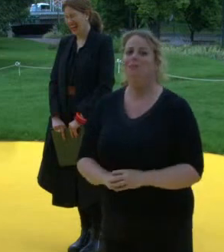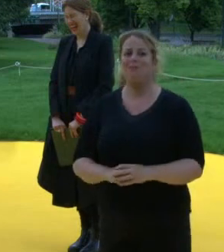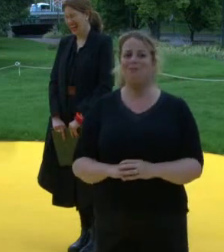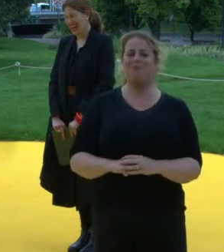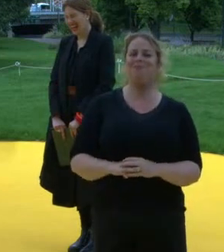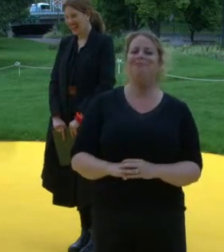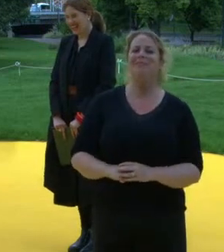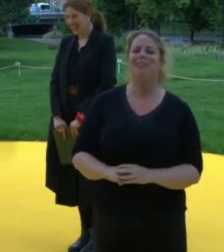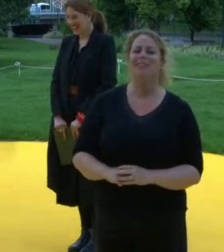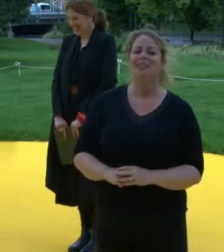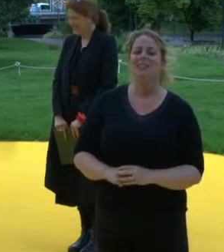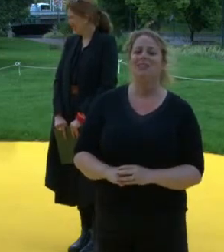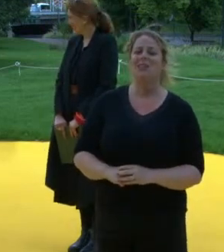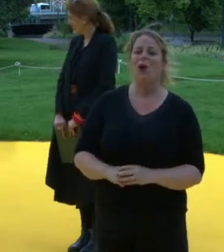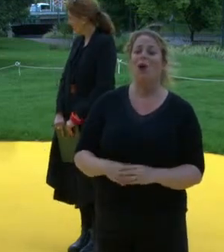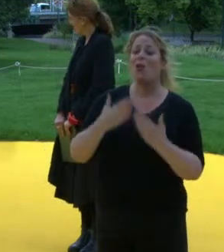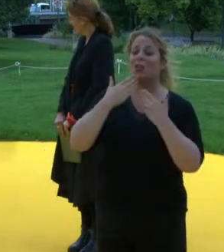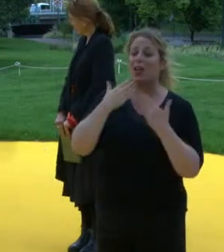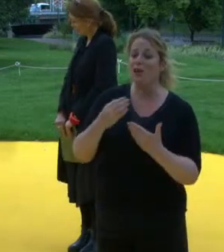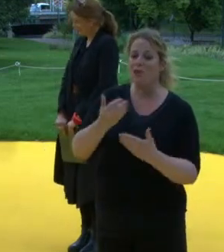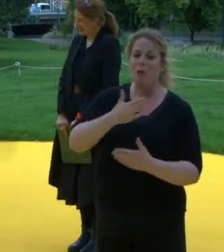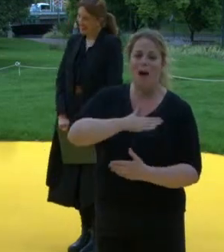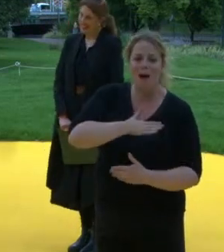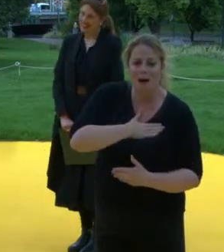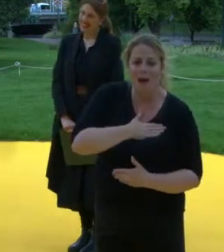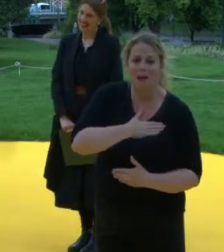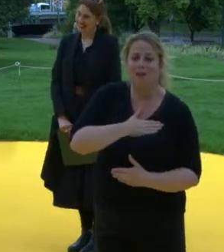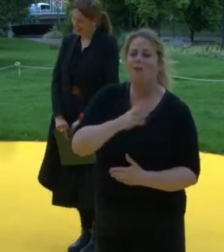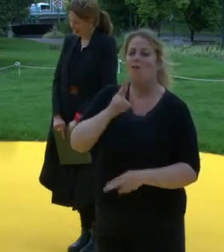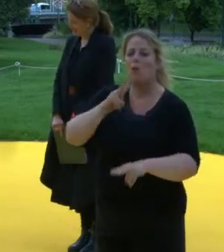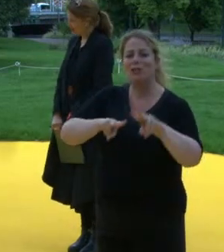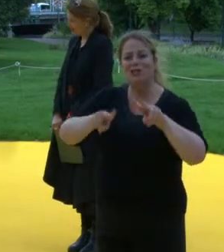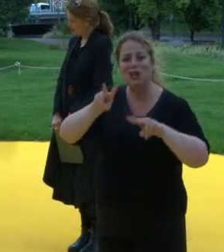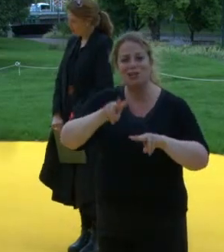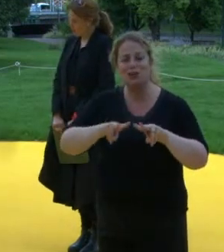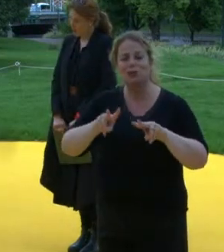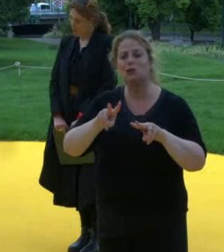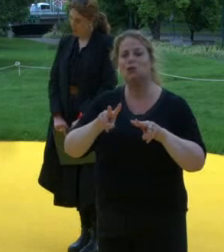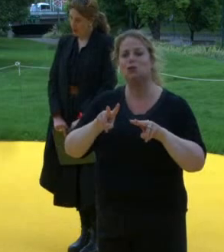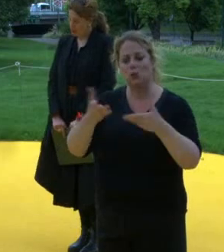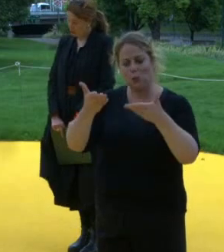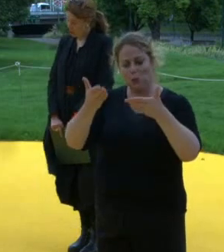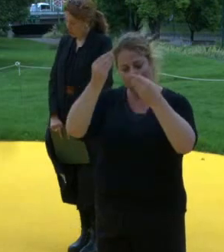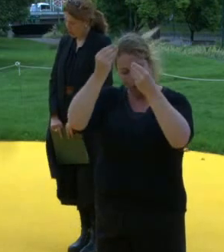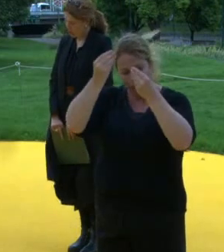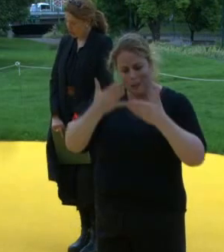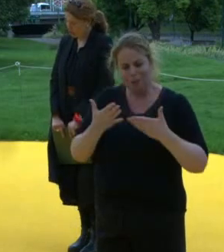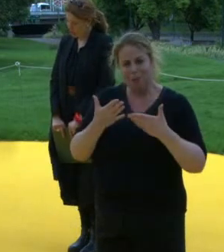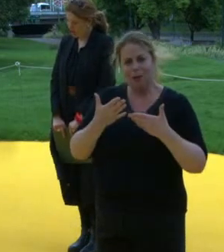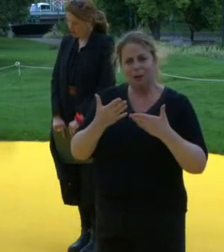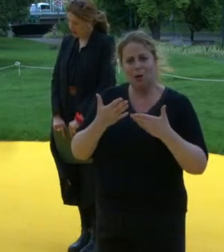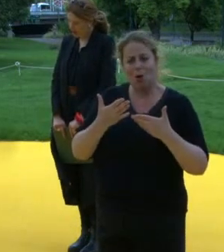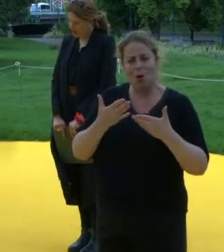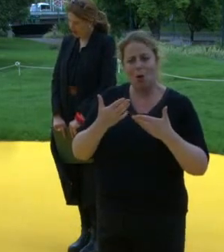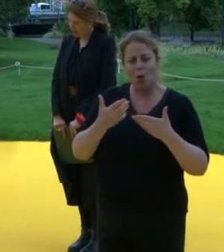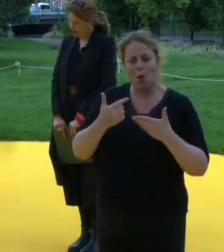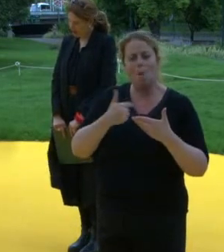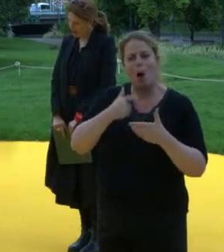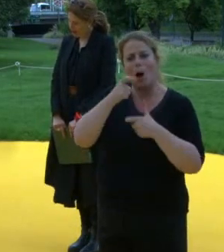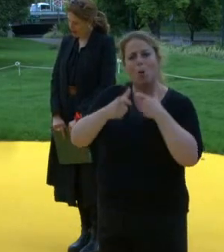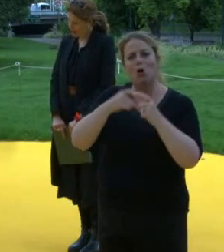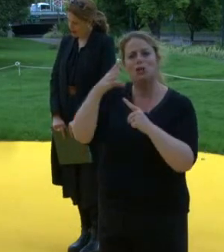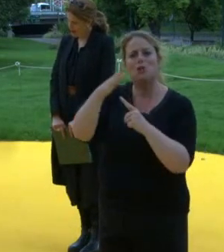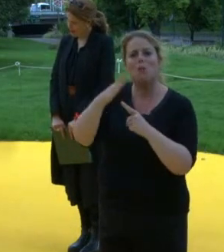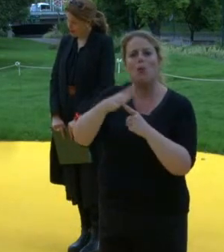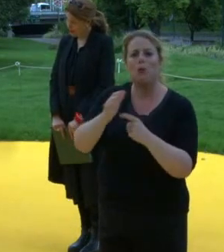thank from the bottom of my heart the judges for just letting me know and validating that our words do